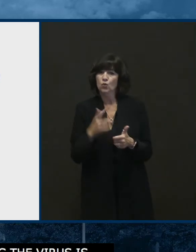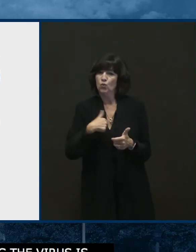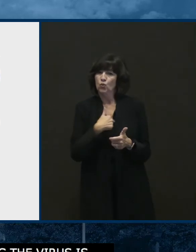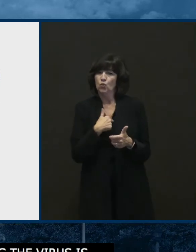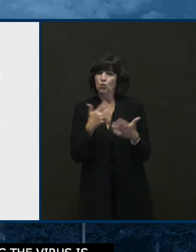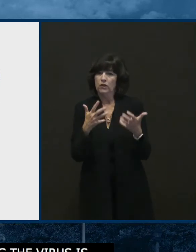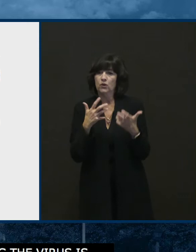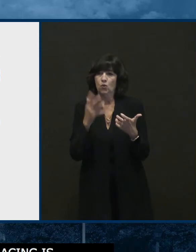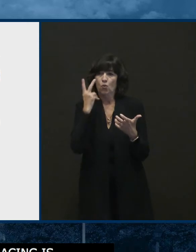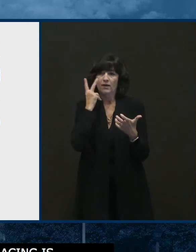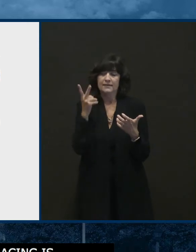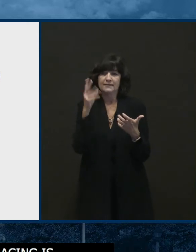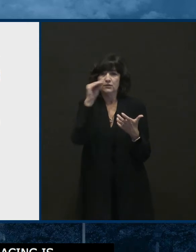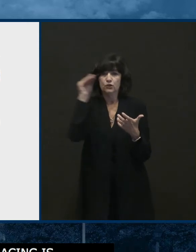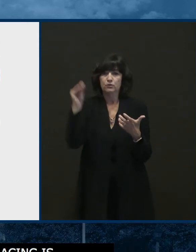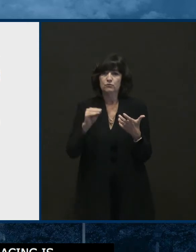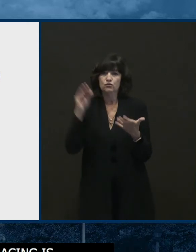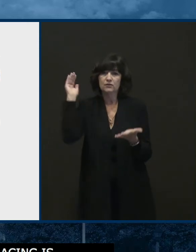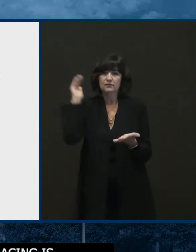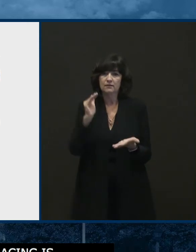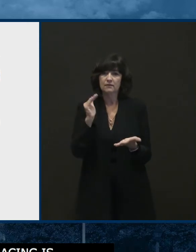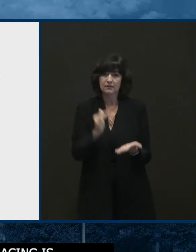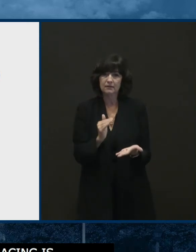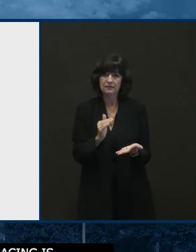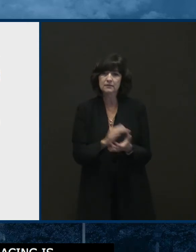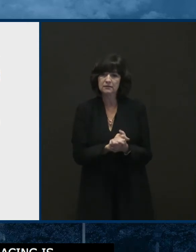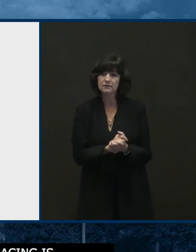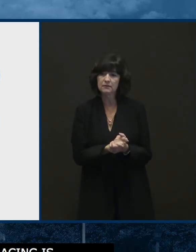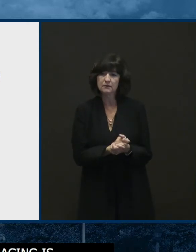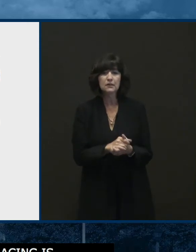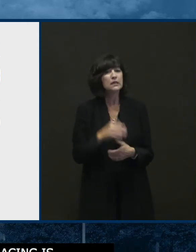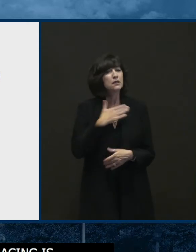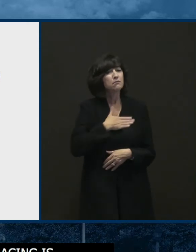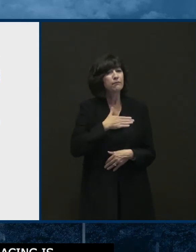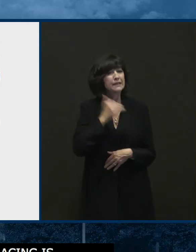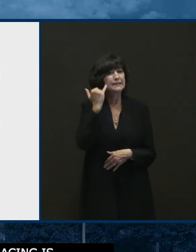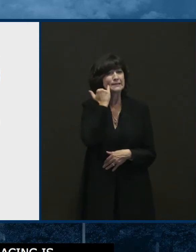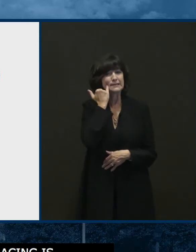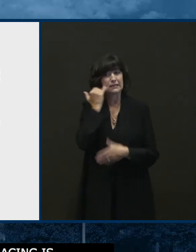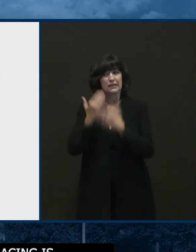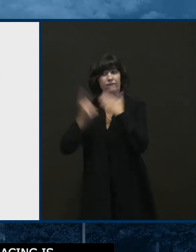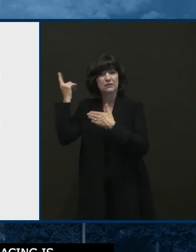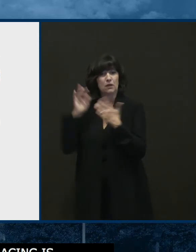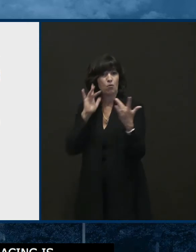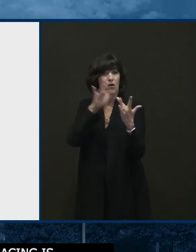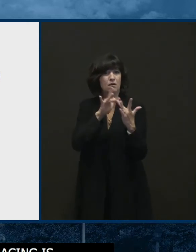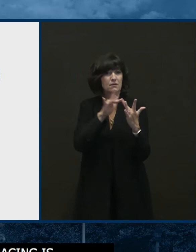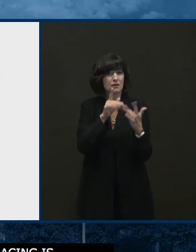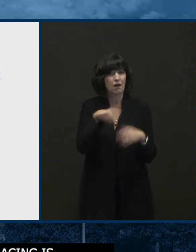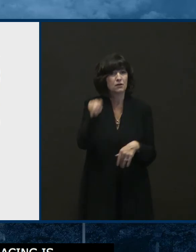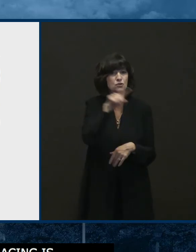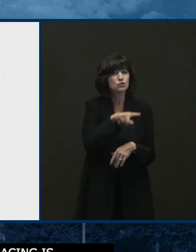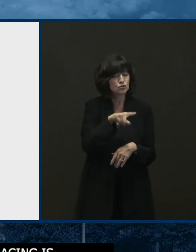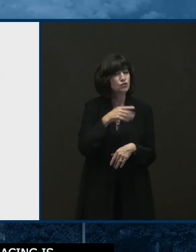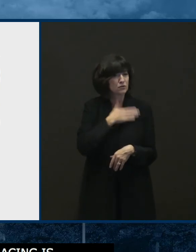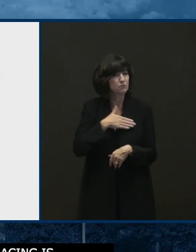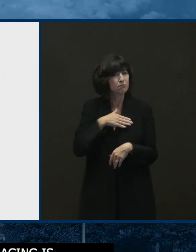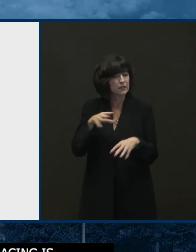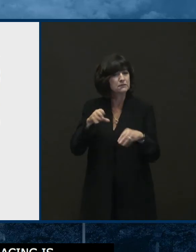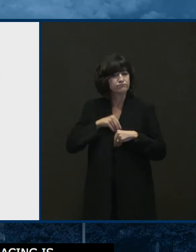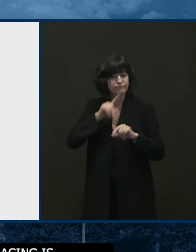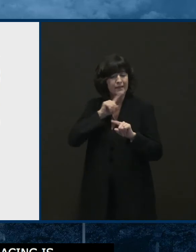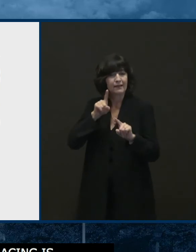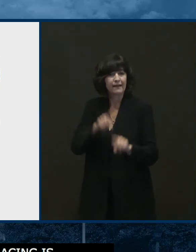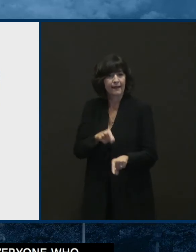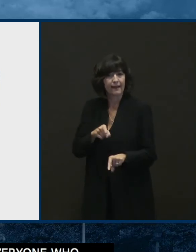request that everyone who gets a contacting trace, please take the phone call and and engage with the interview with our contact tracers so we